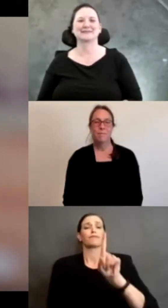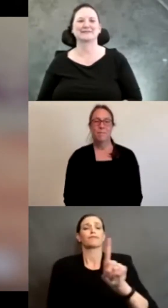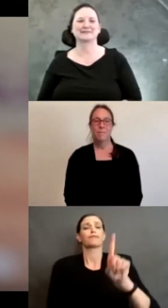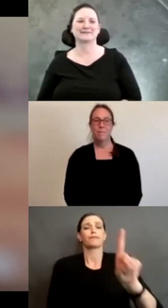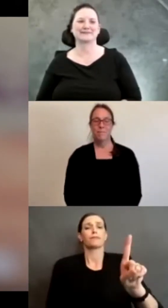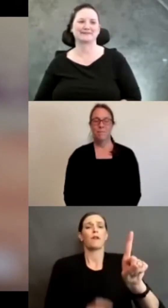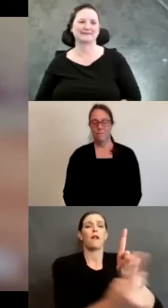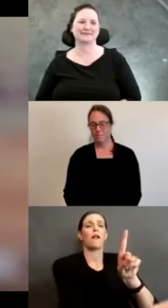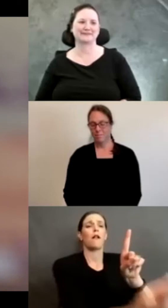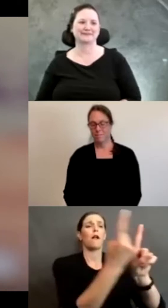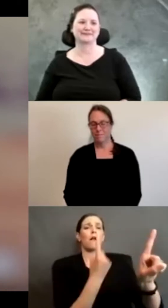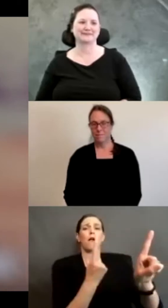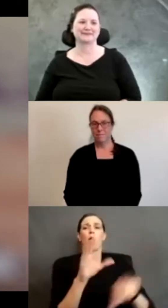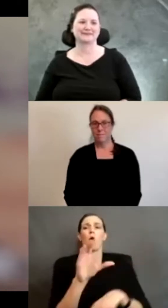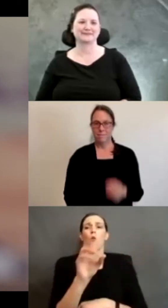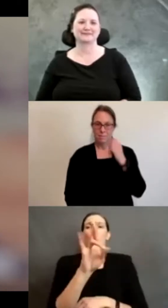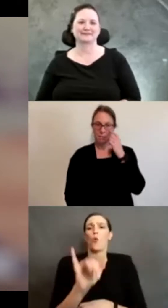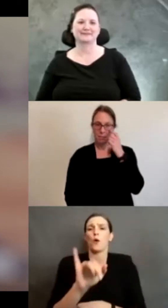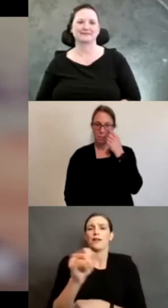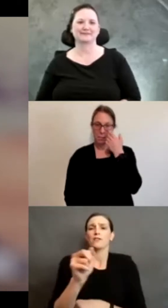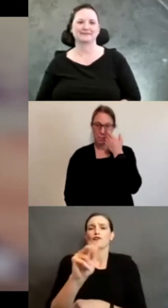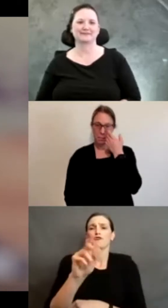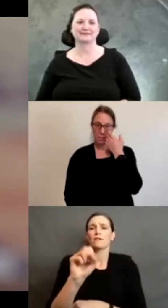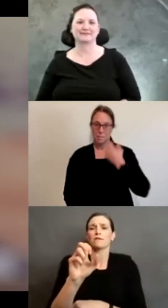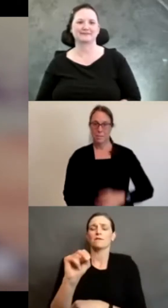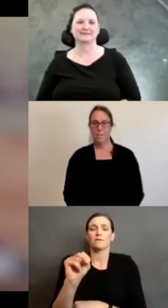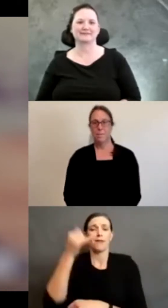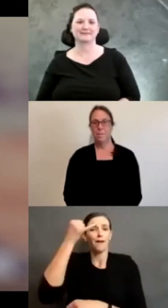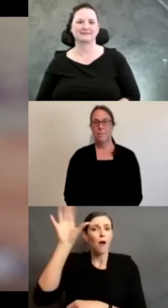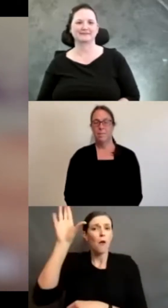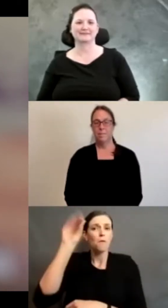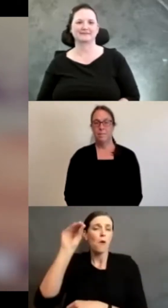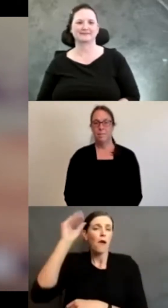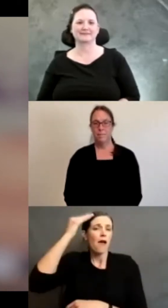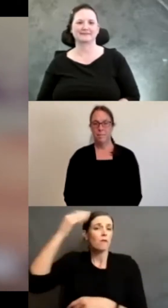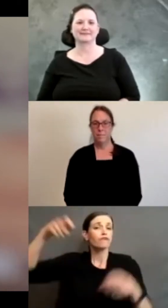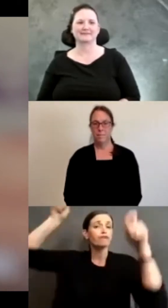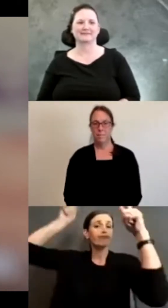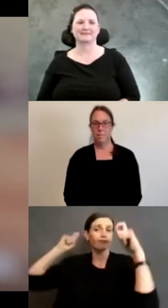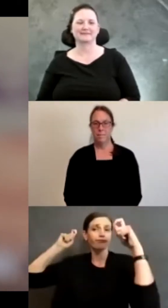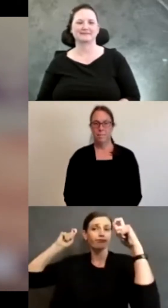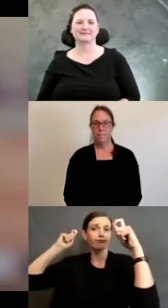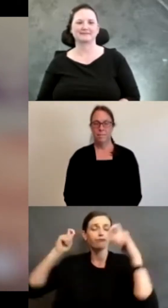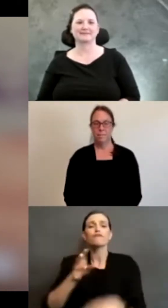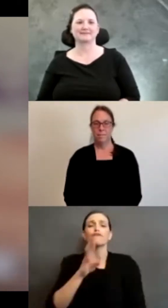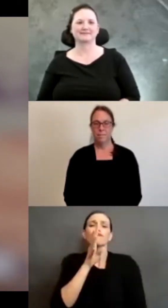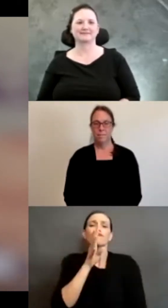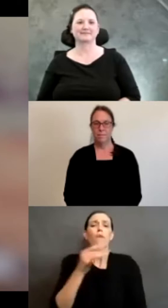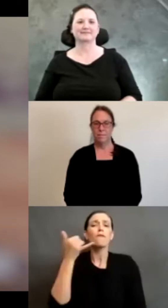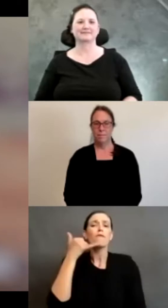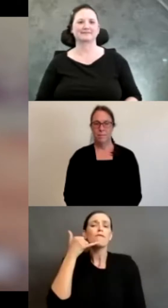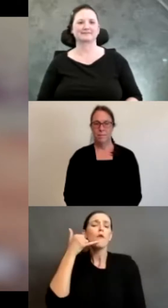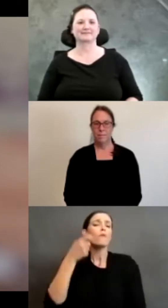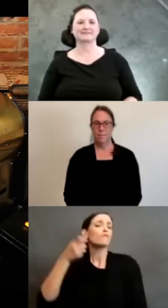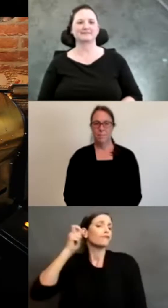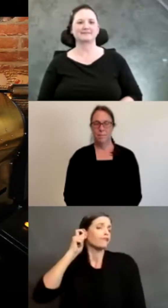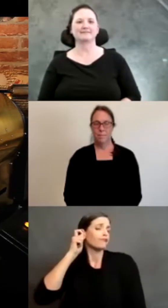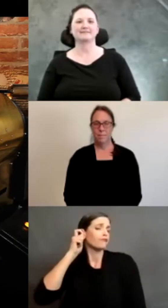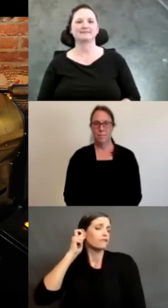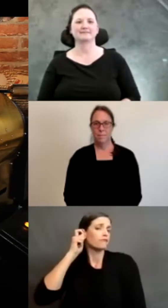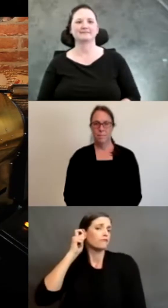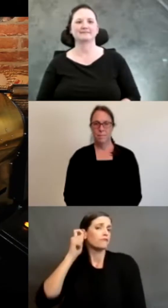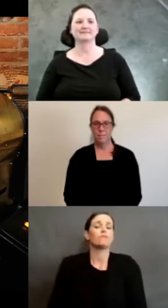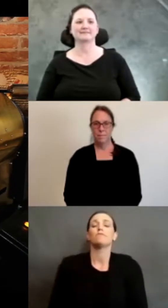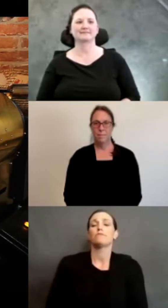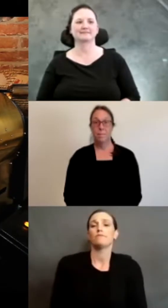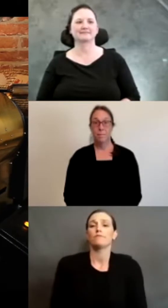Corey Jackson coming in. He wears a cowboy hat. He is talking on his phone with a Bluetooth earbud. Sure, I